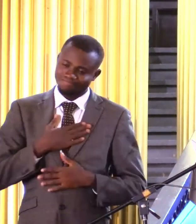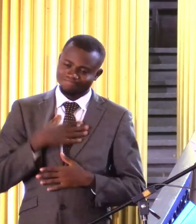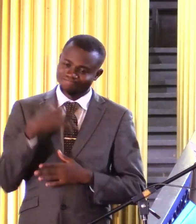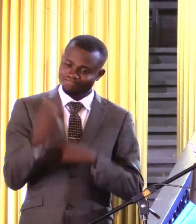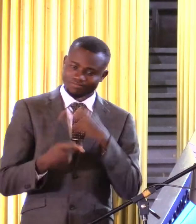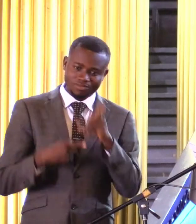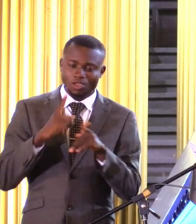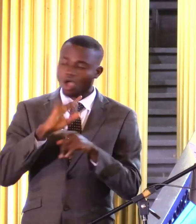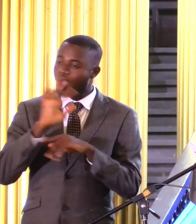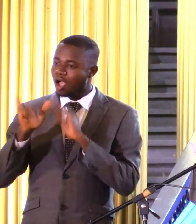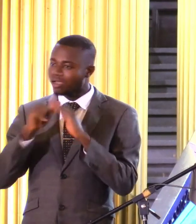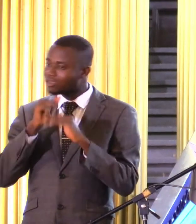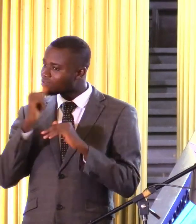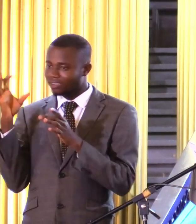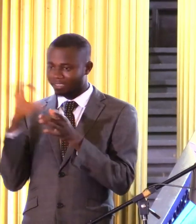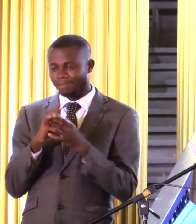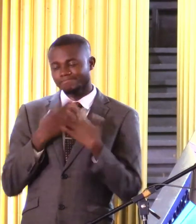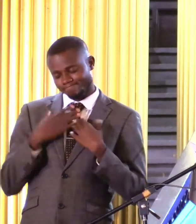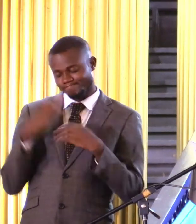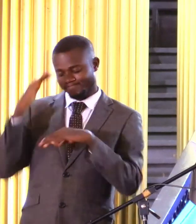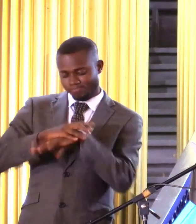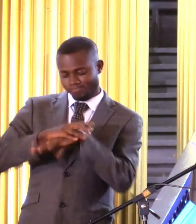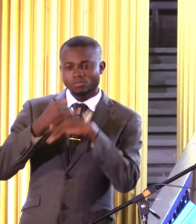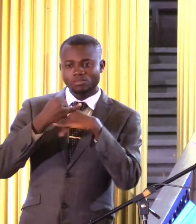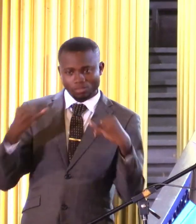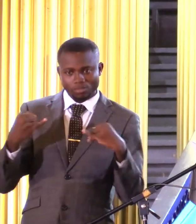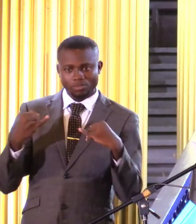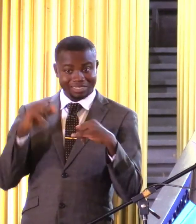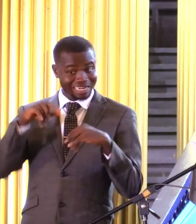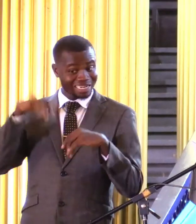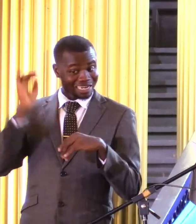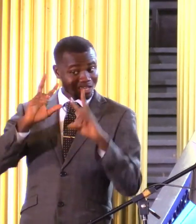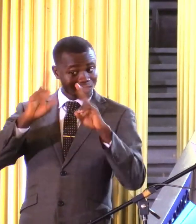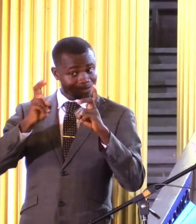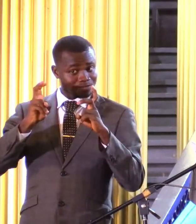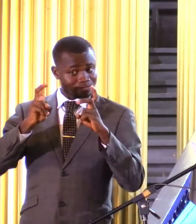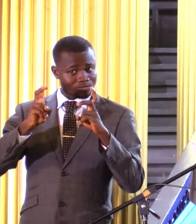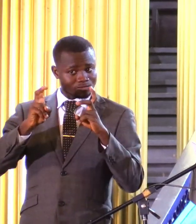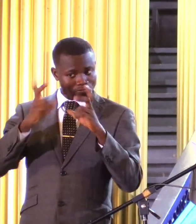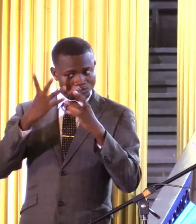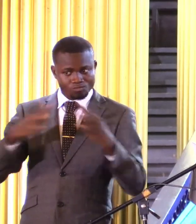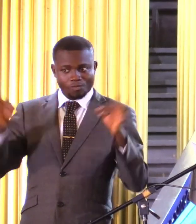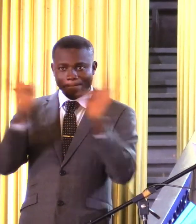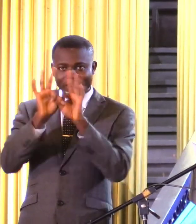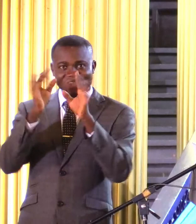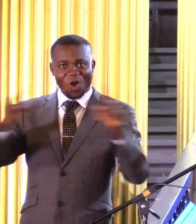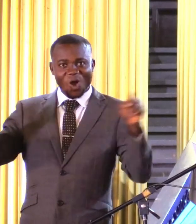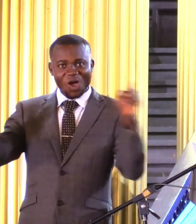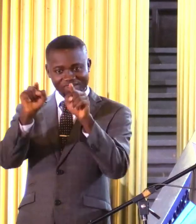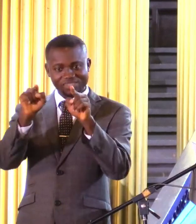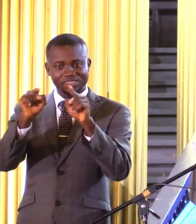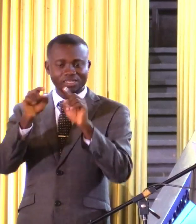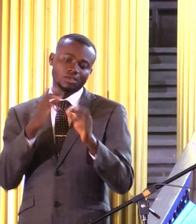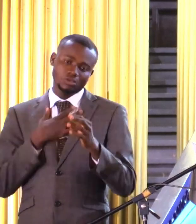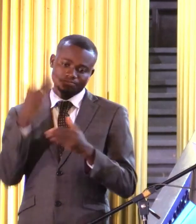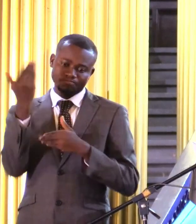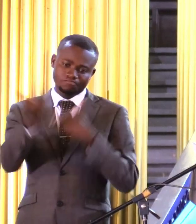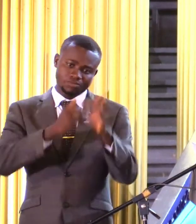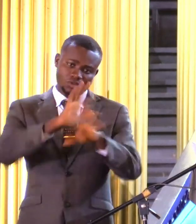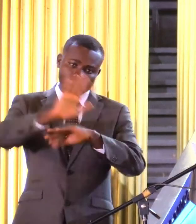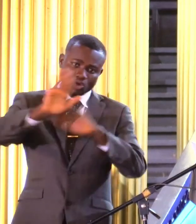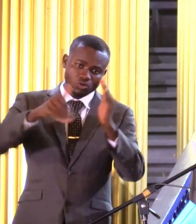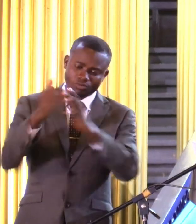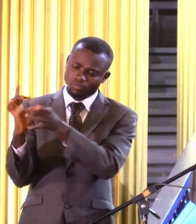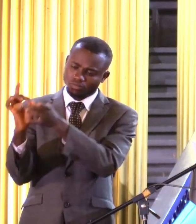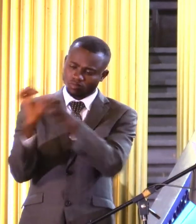are not here, please, you can join us online. This topic is very relevant to all of us. And so we invite you to join us at